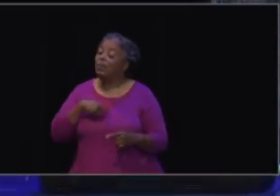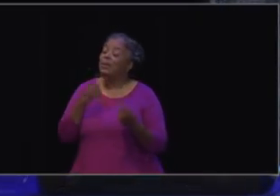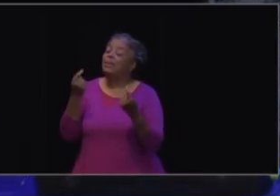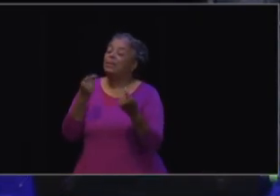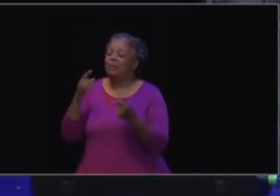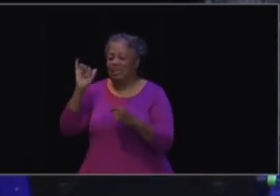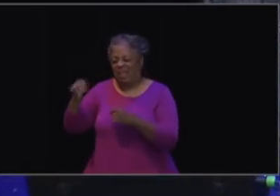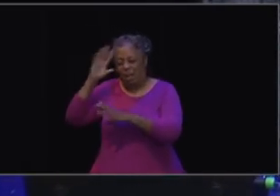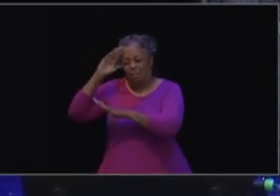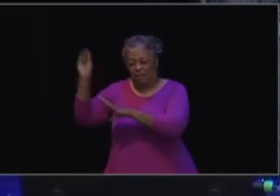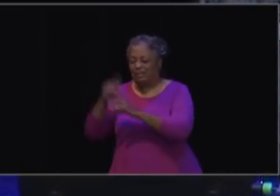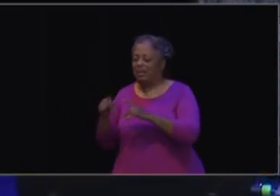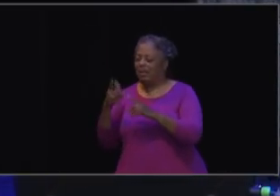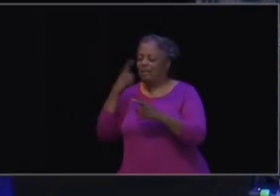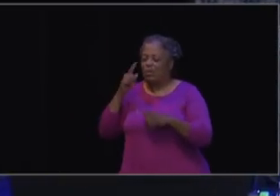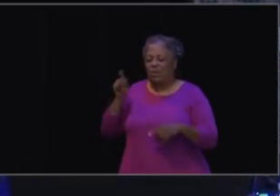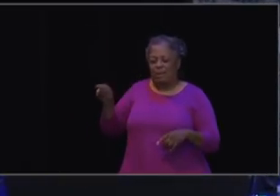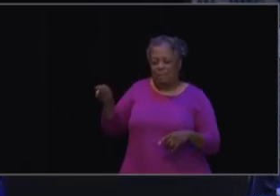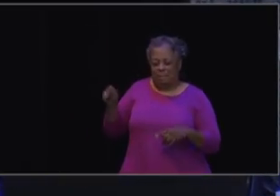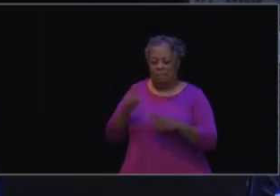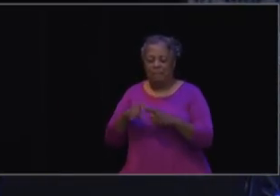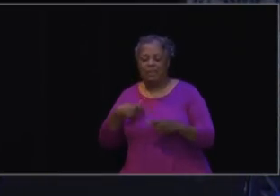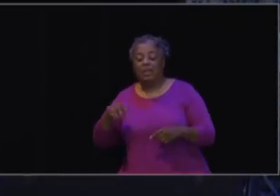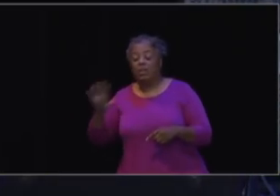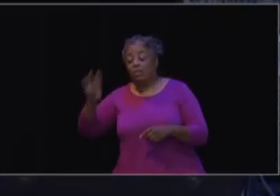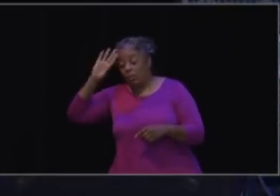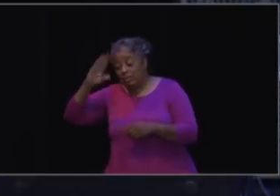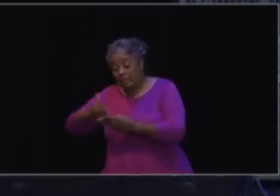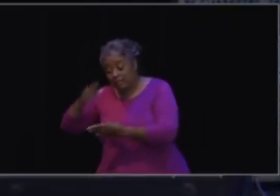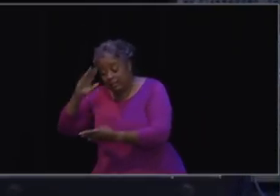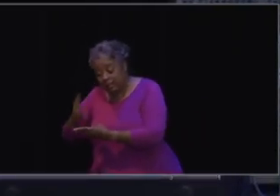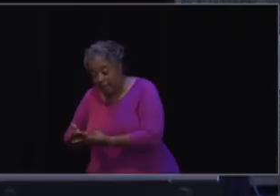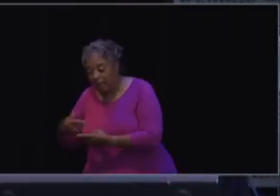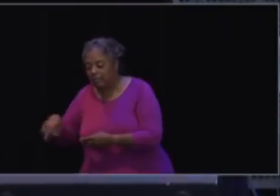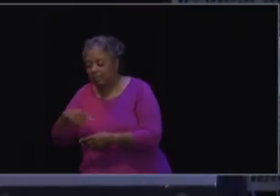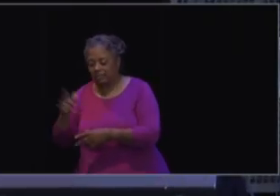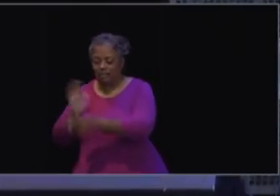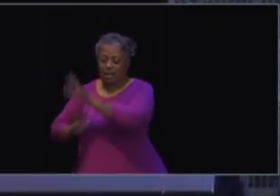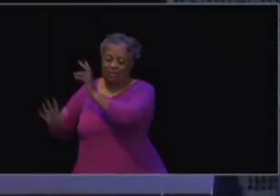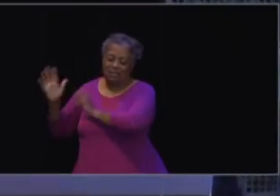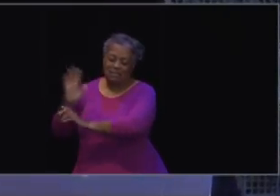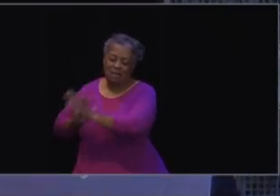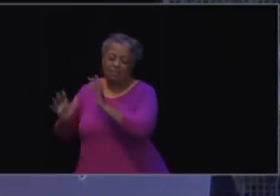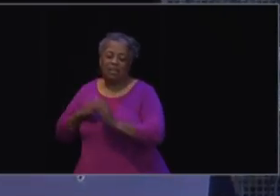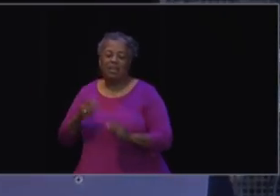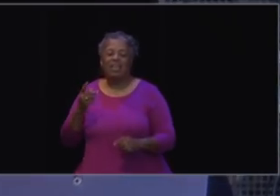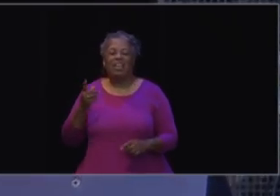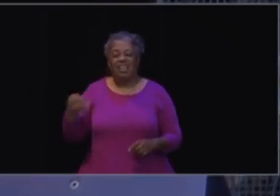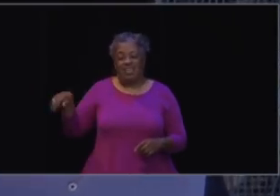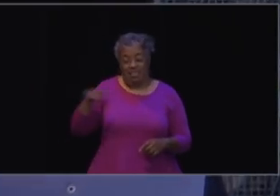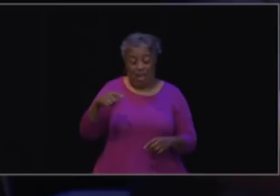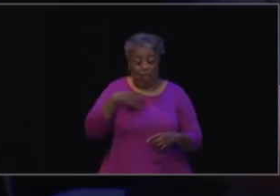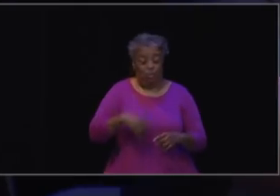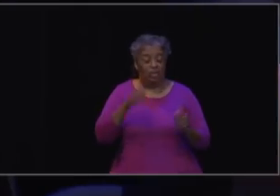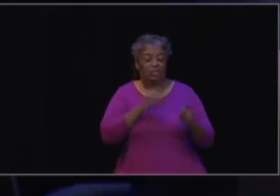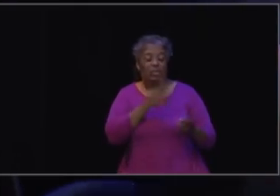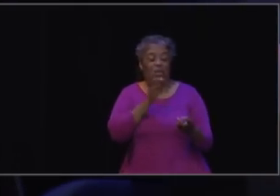the president, the sons of the Confederates. Oh, they wish they could fuck like